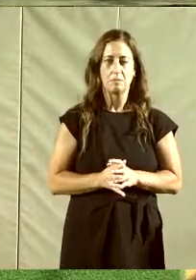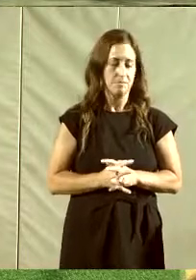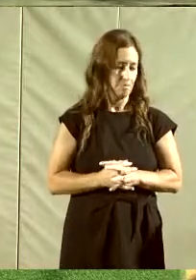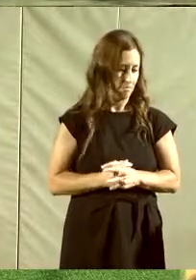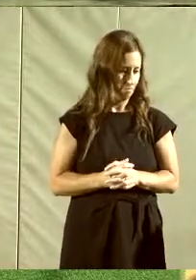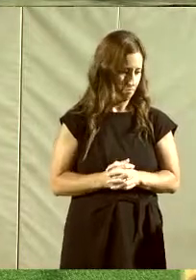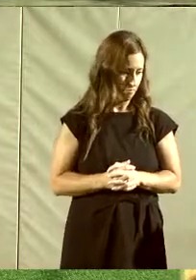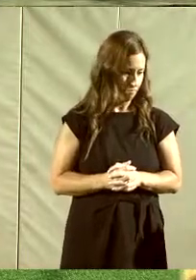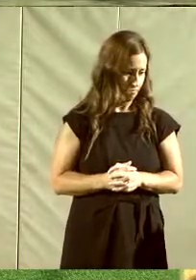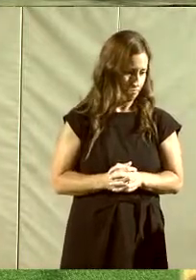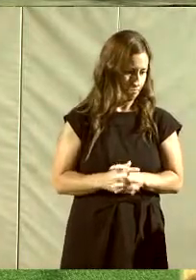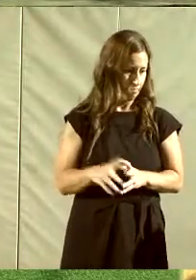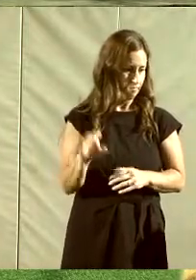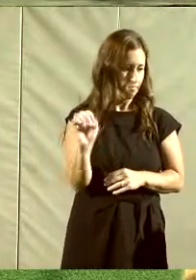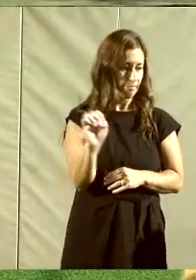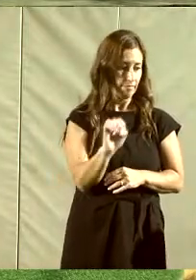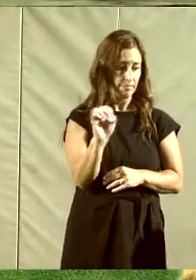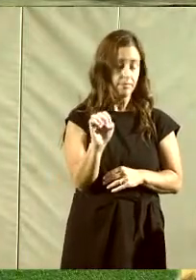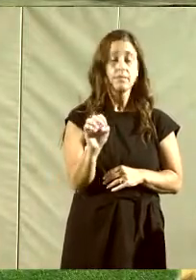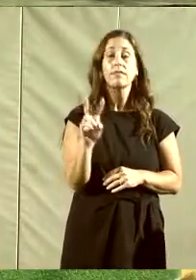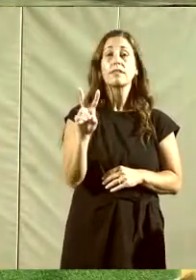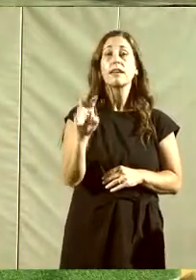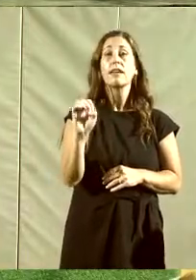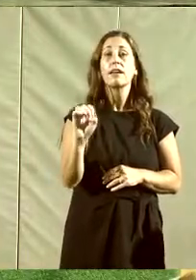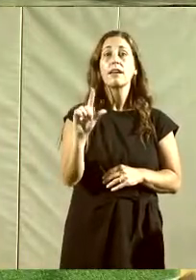Eliel Aaron Veloz.